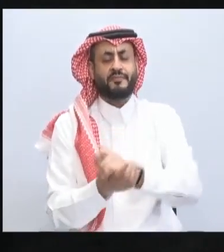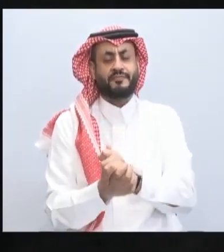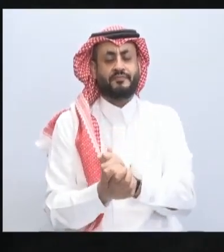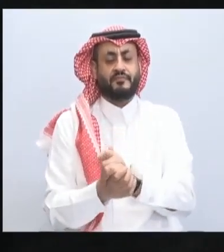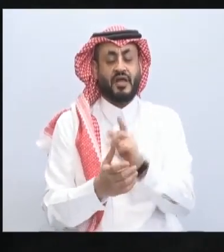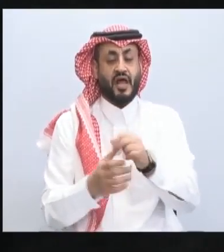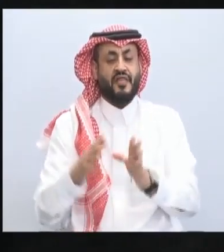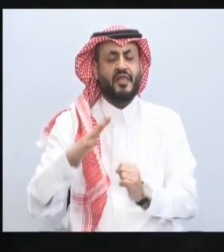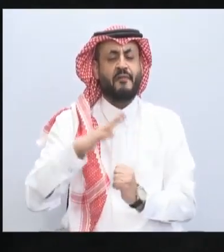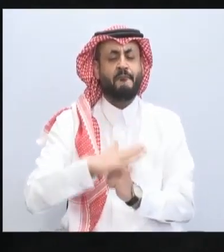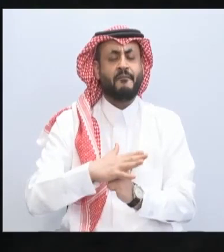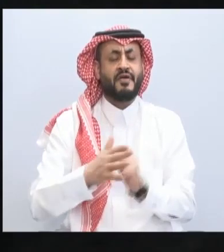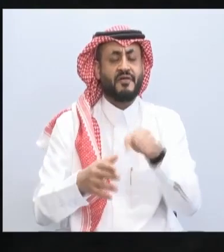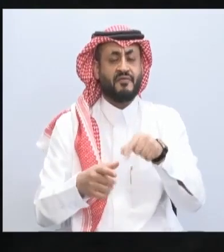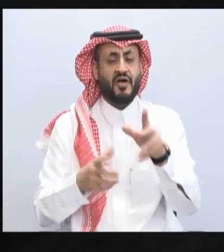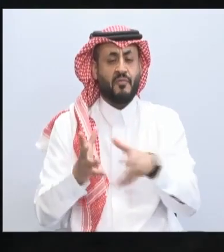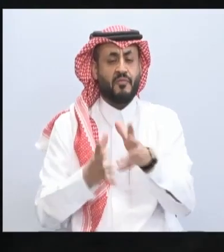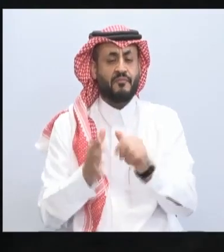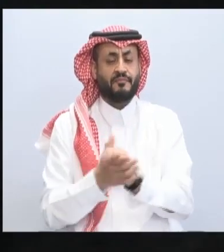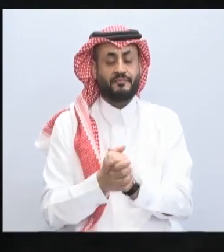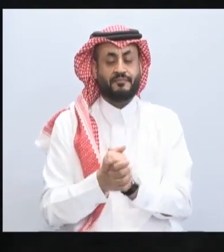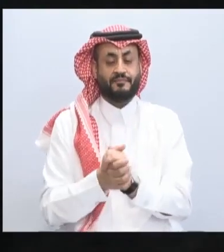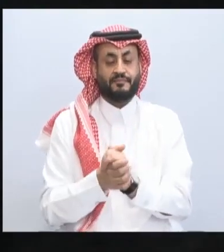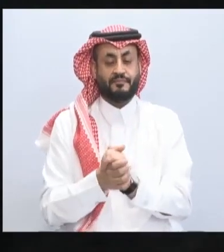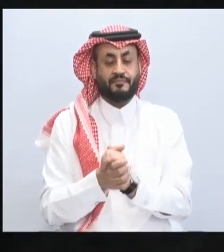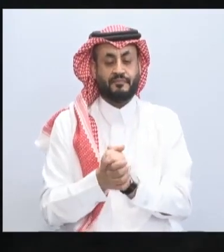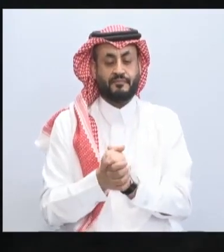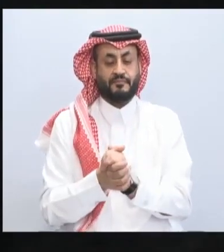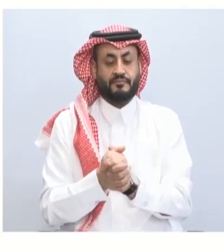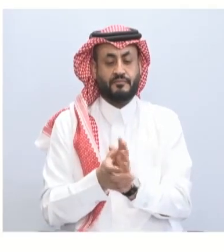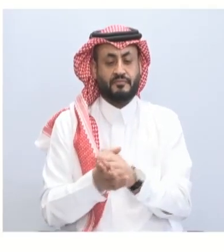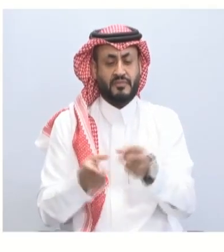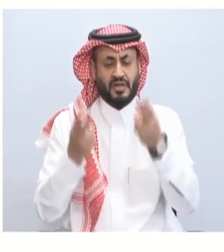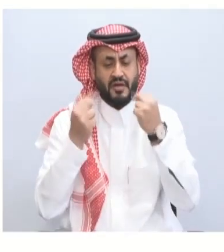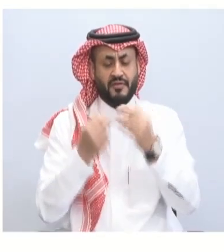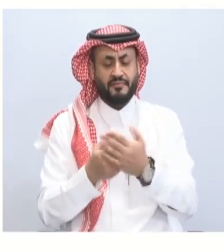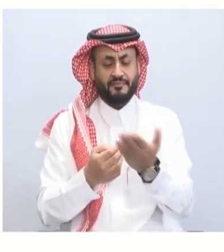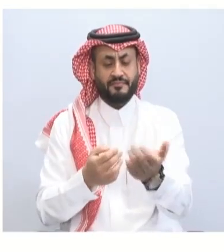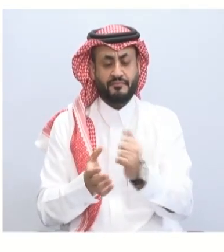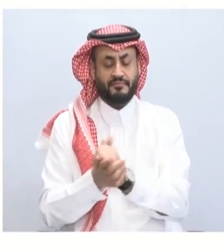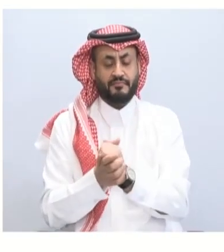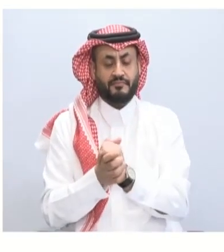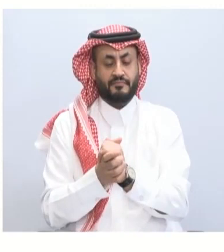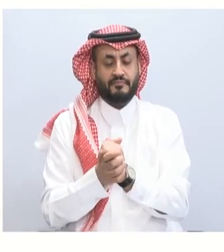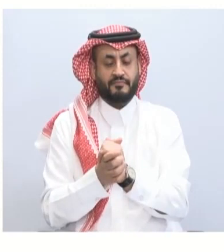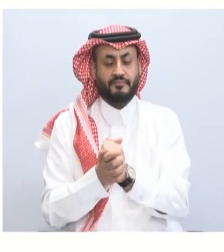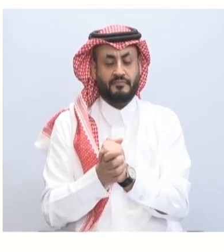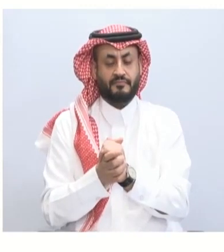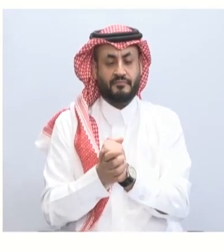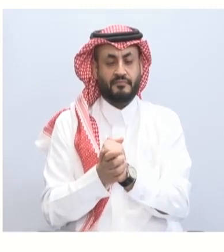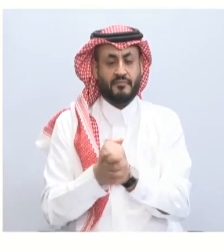the basic project that we are going to talk about. Now we're going to focus on other things. Here we have here